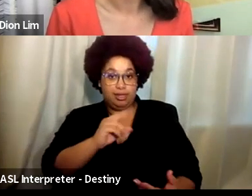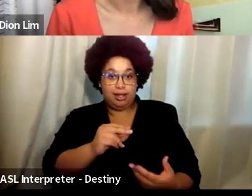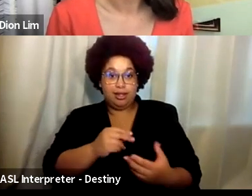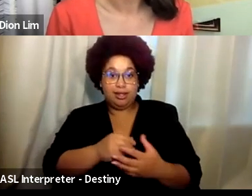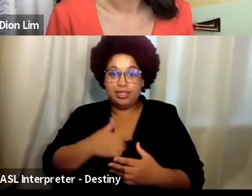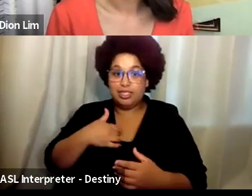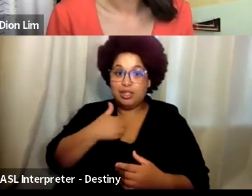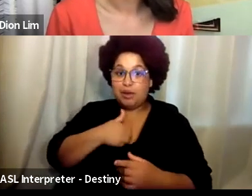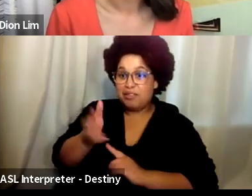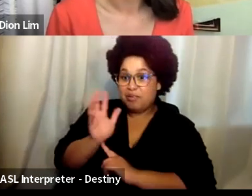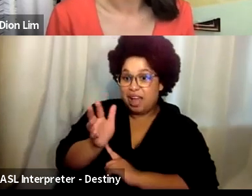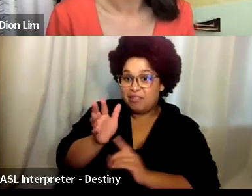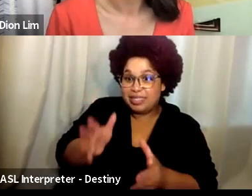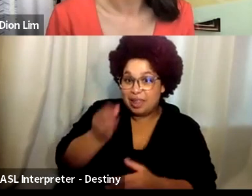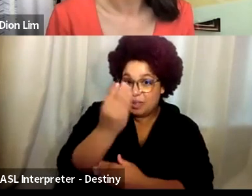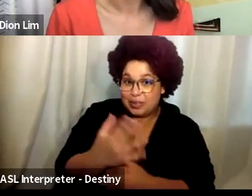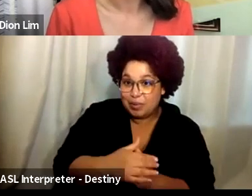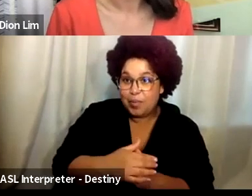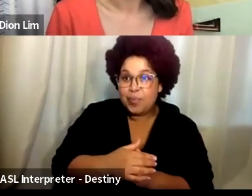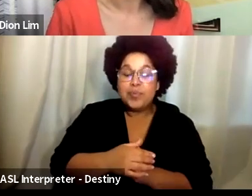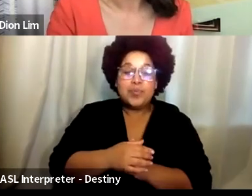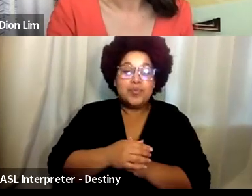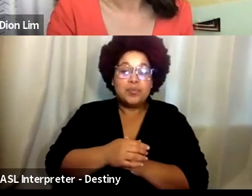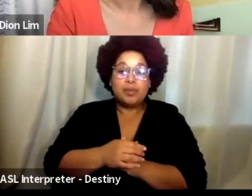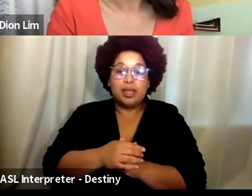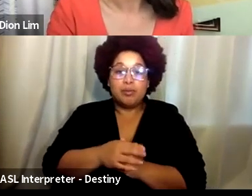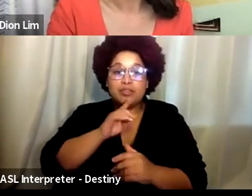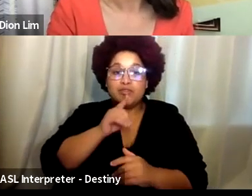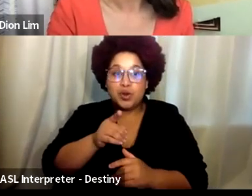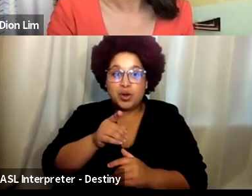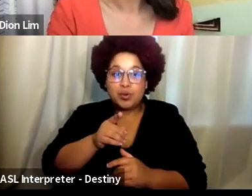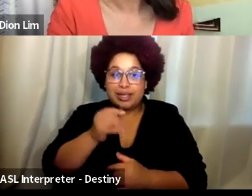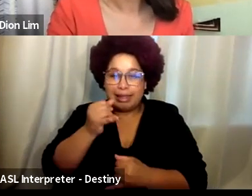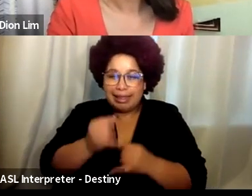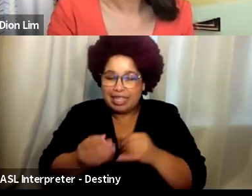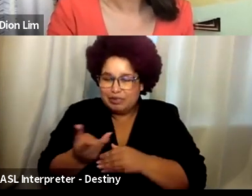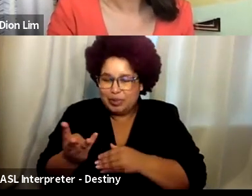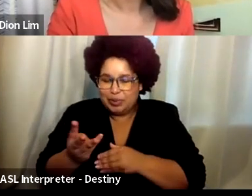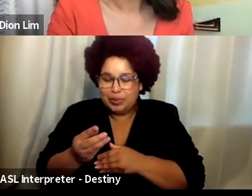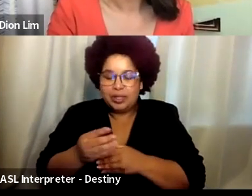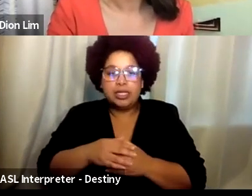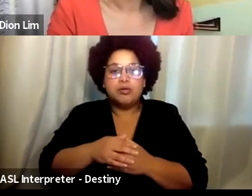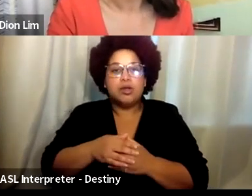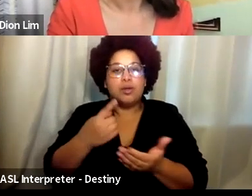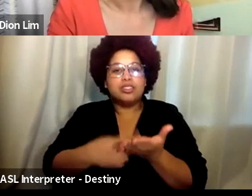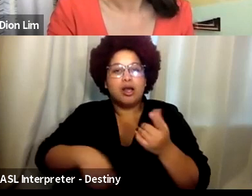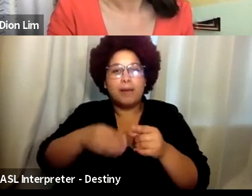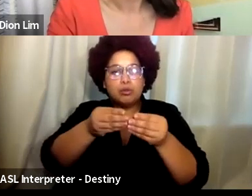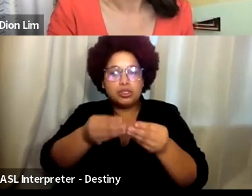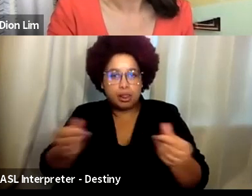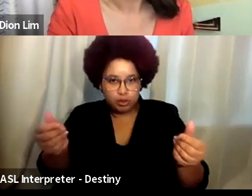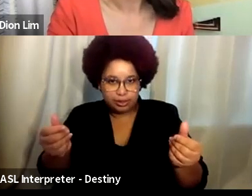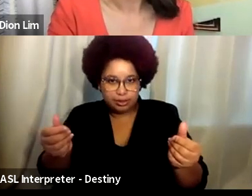I'm sorry. We've got about 5 minutes left. So I just want to make sure that we get in just the last few things. We want to talk about solutions. You know, even